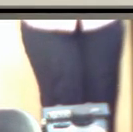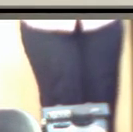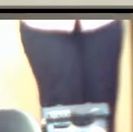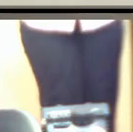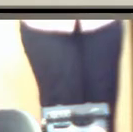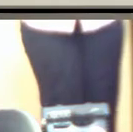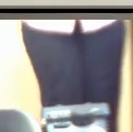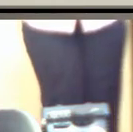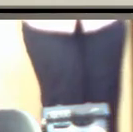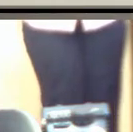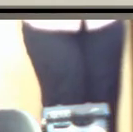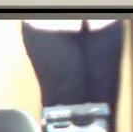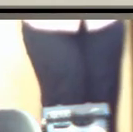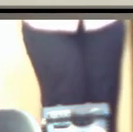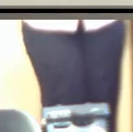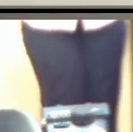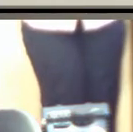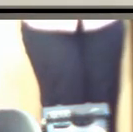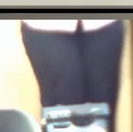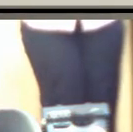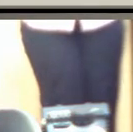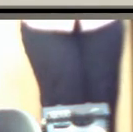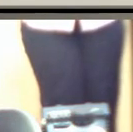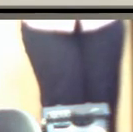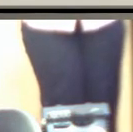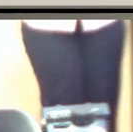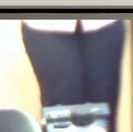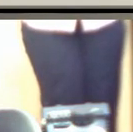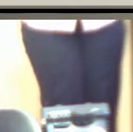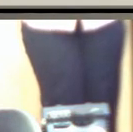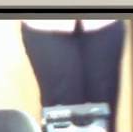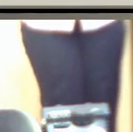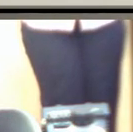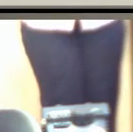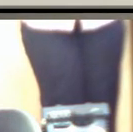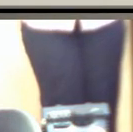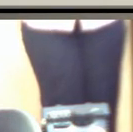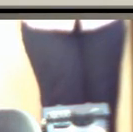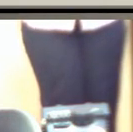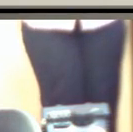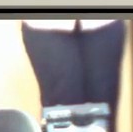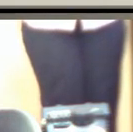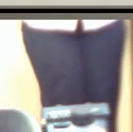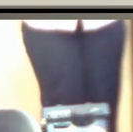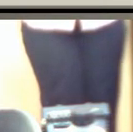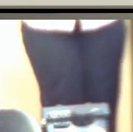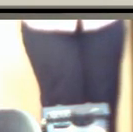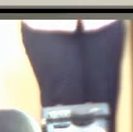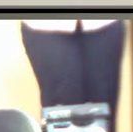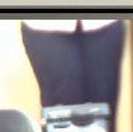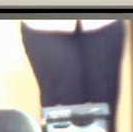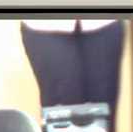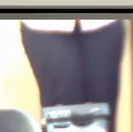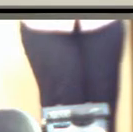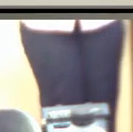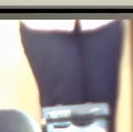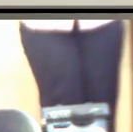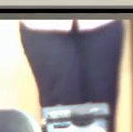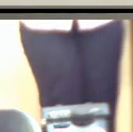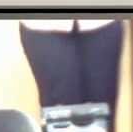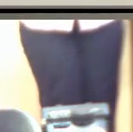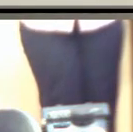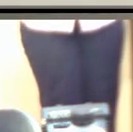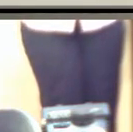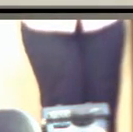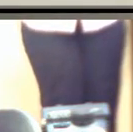Honorable Chairperson, the master plan for commercialization of the goat meat must be accelerated,